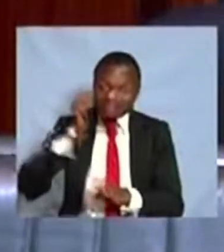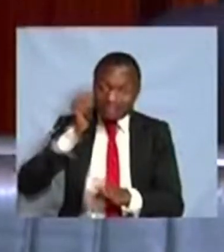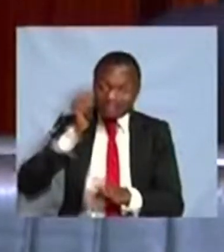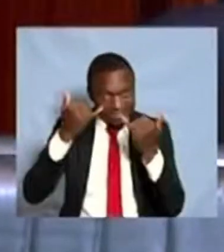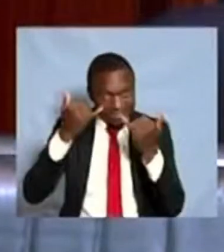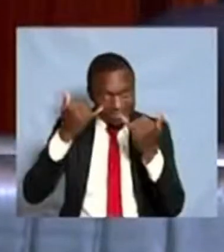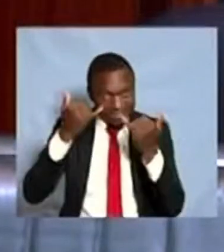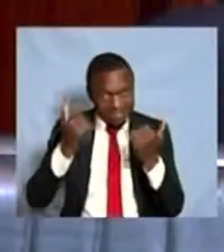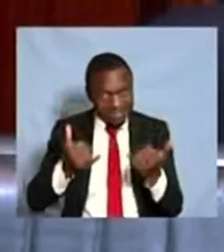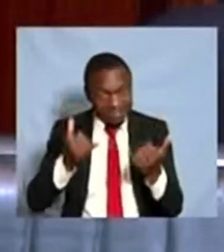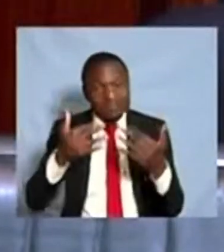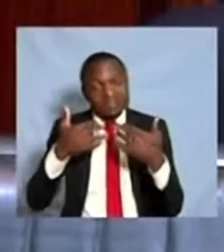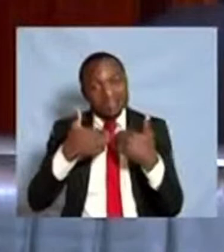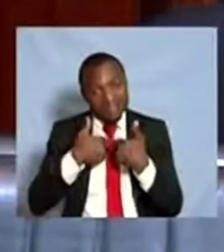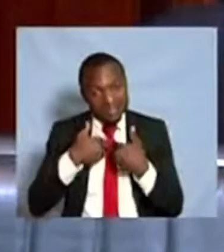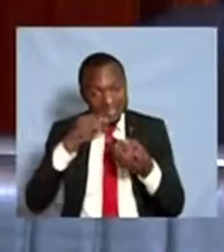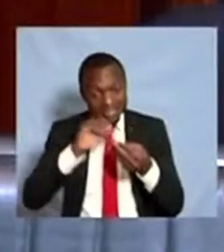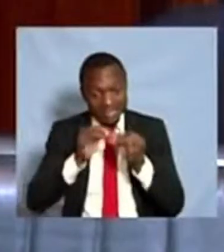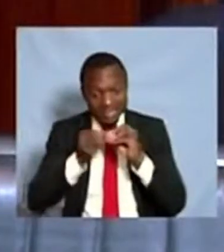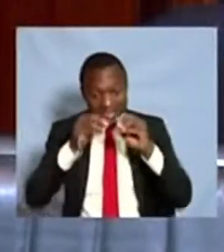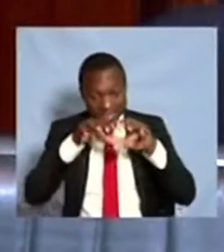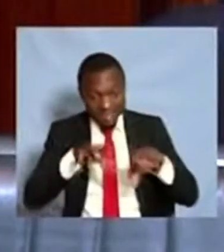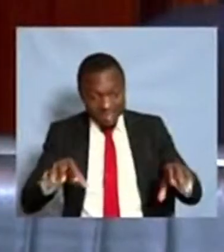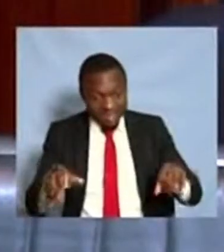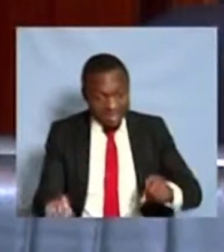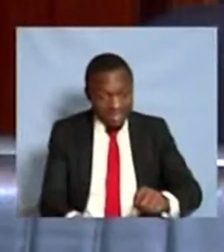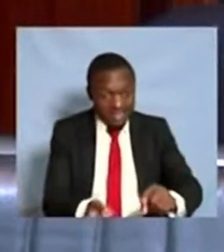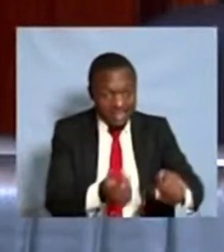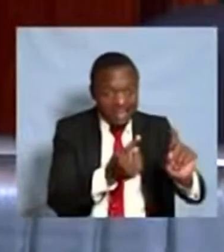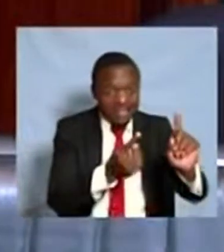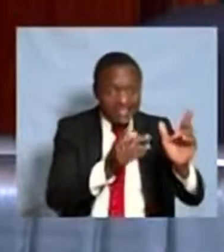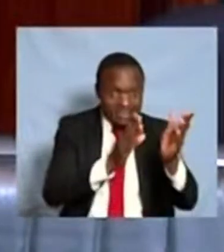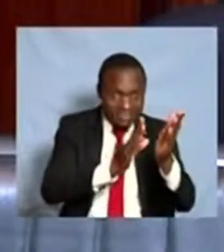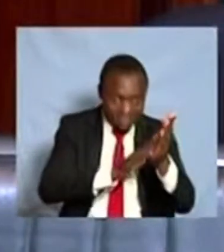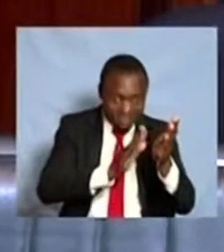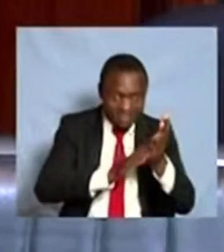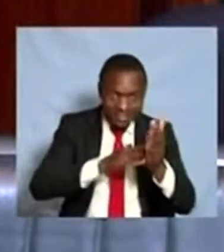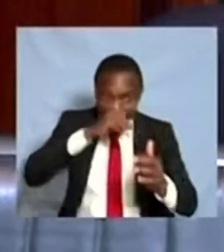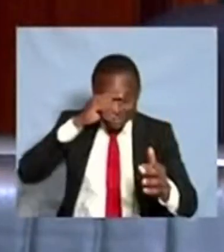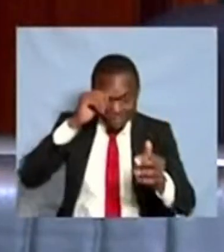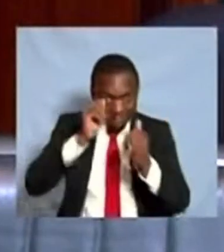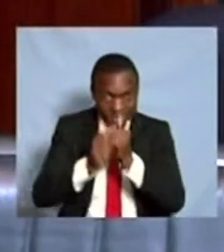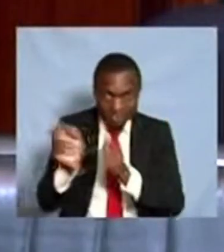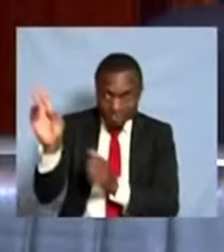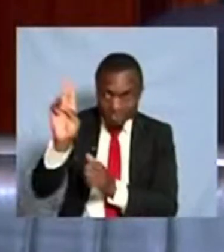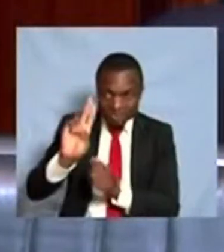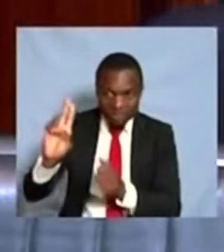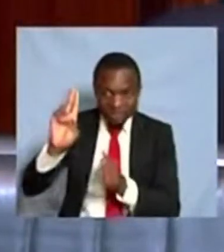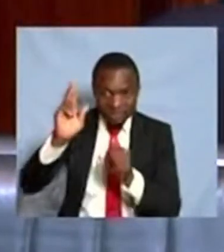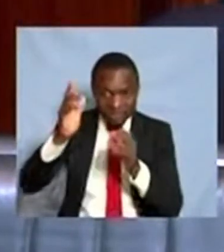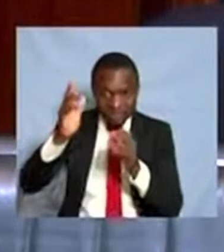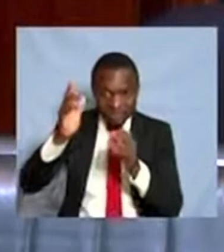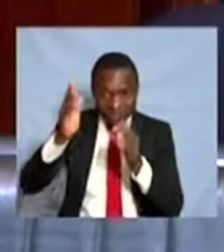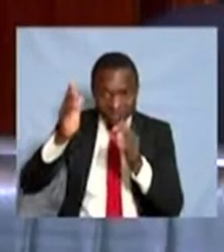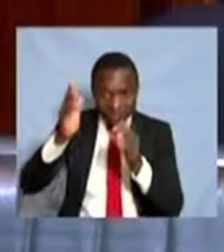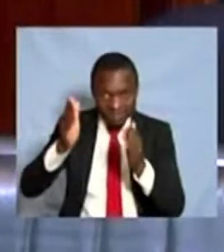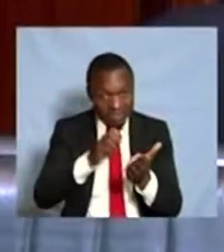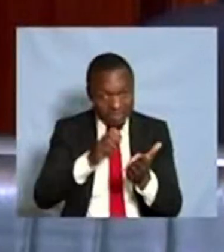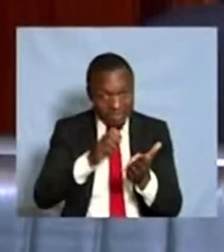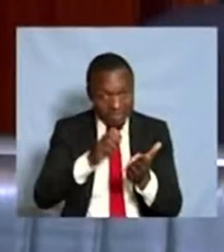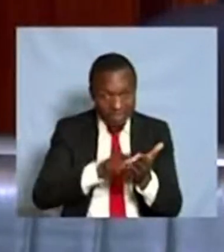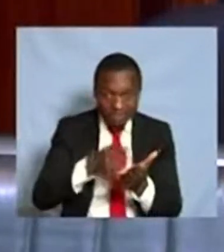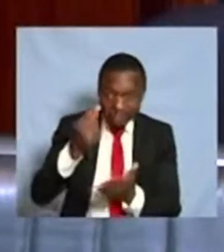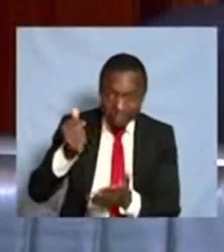that now we have a number of children going into school because user fees have been abolished, exams have been